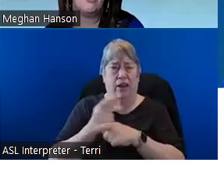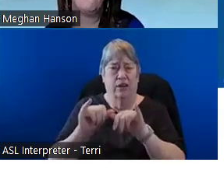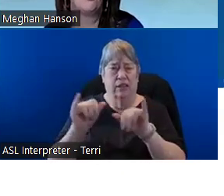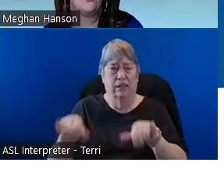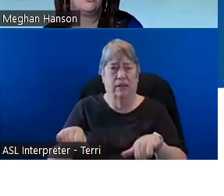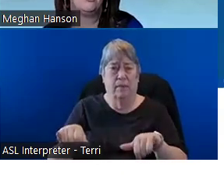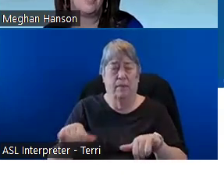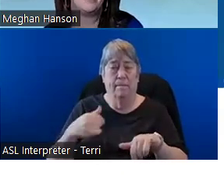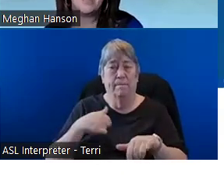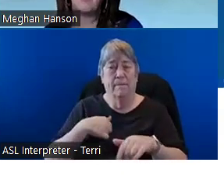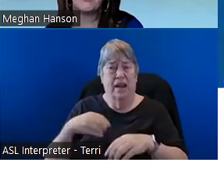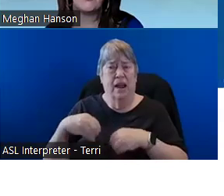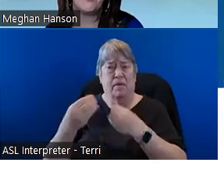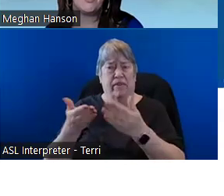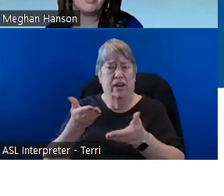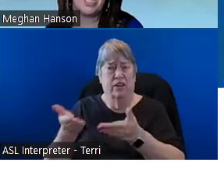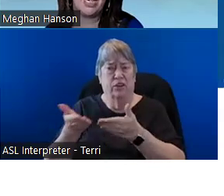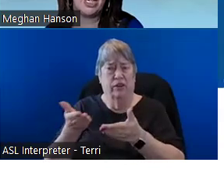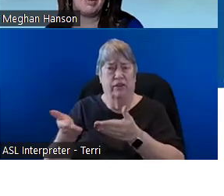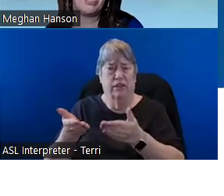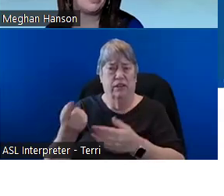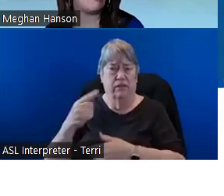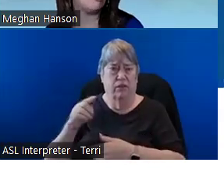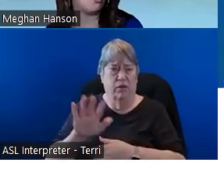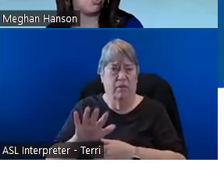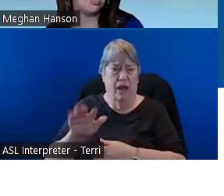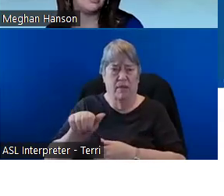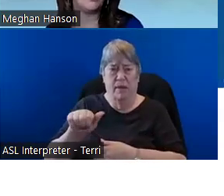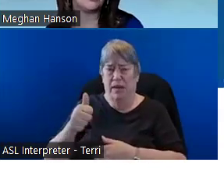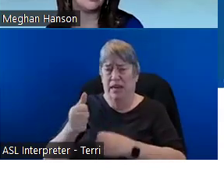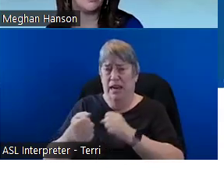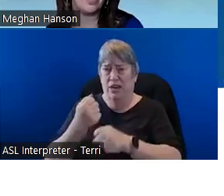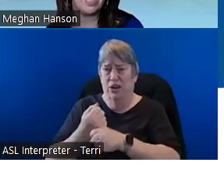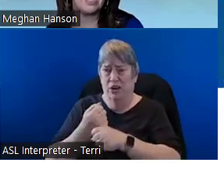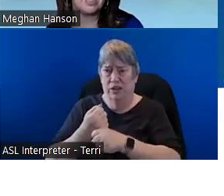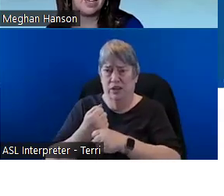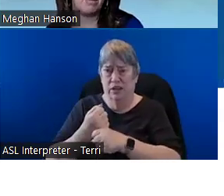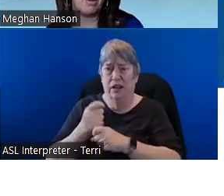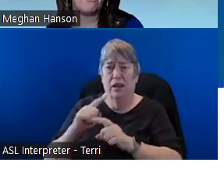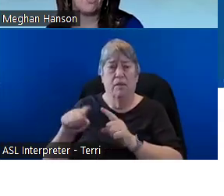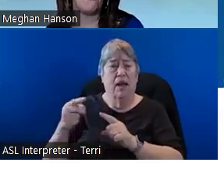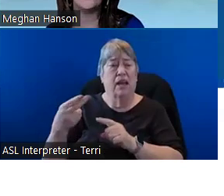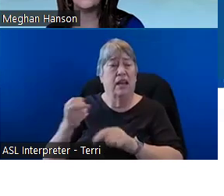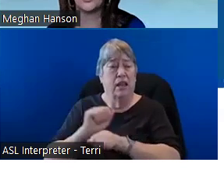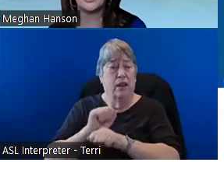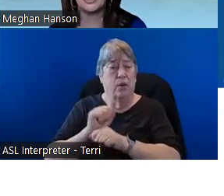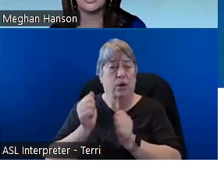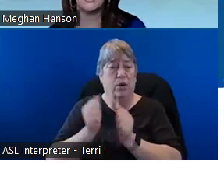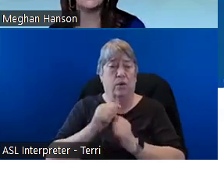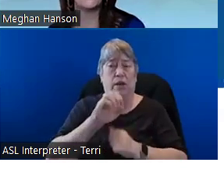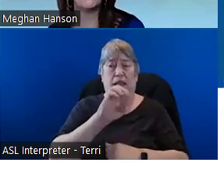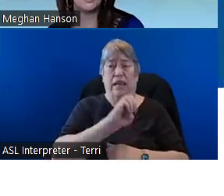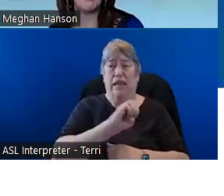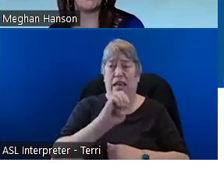served for, I think I worked with him for about 10 years, but all told, he worked with extended employment for over 20